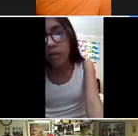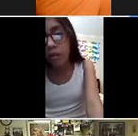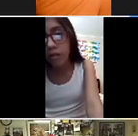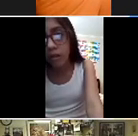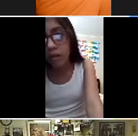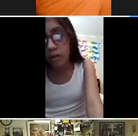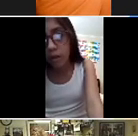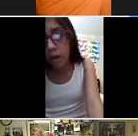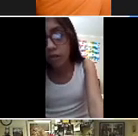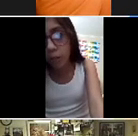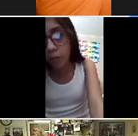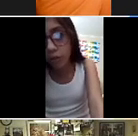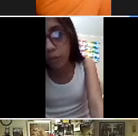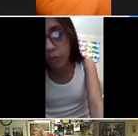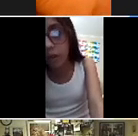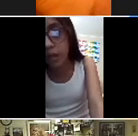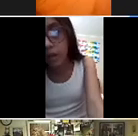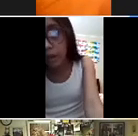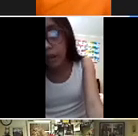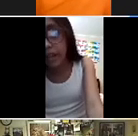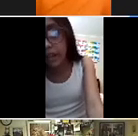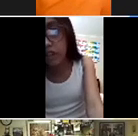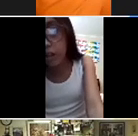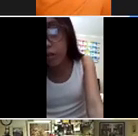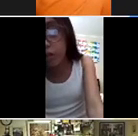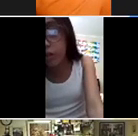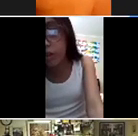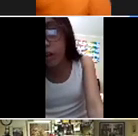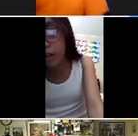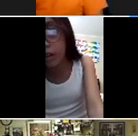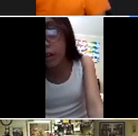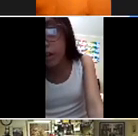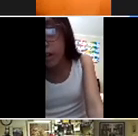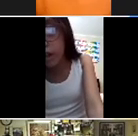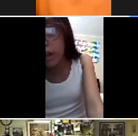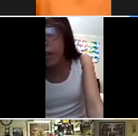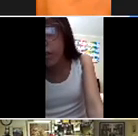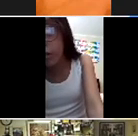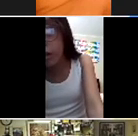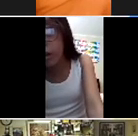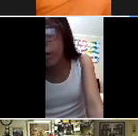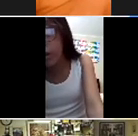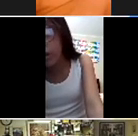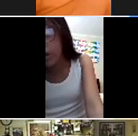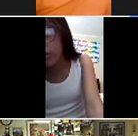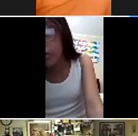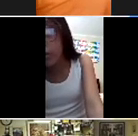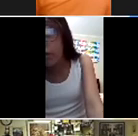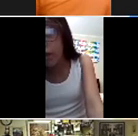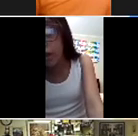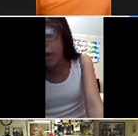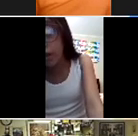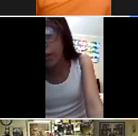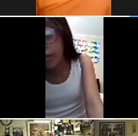Possible. Possible to be a child of God and to come to